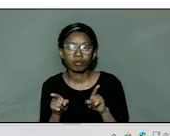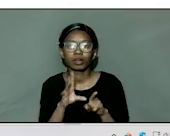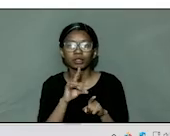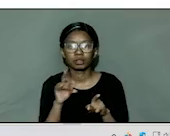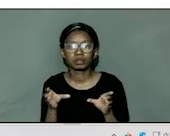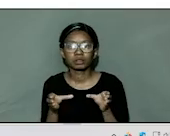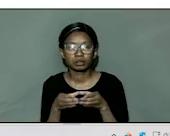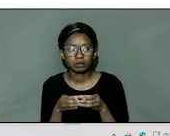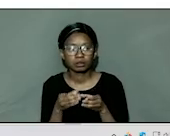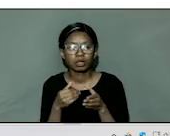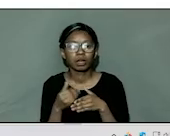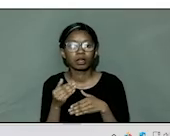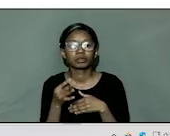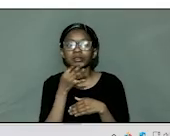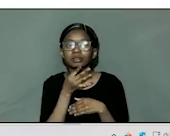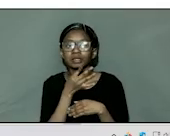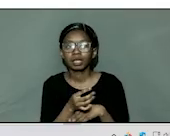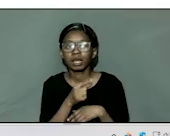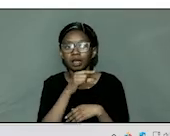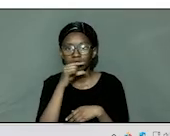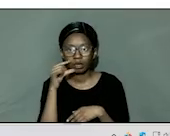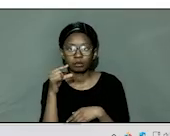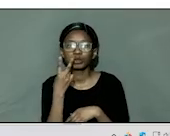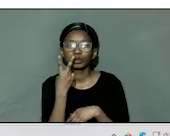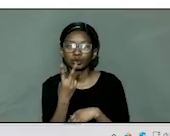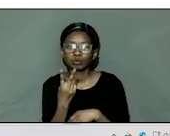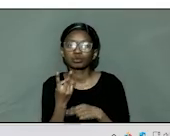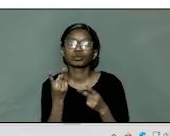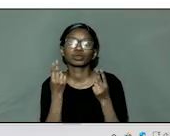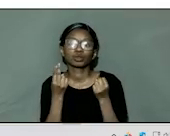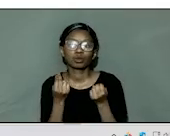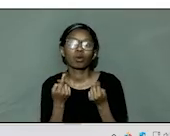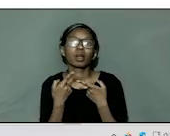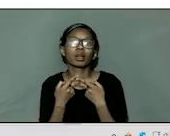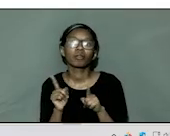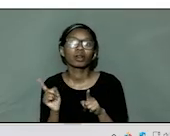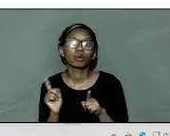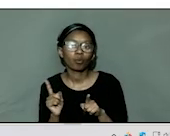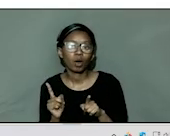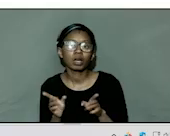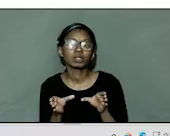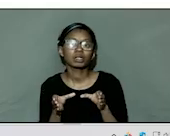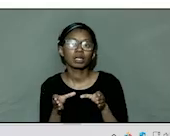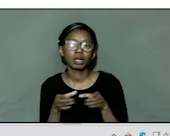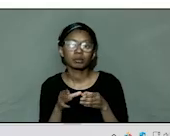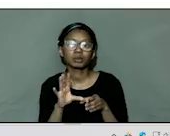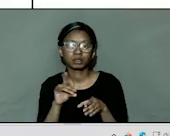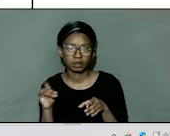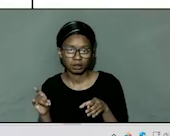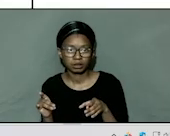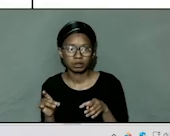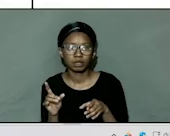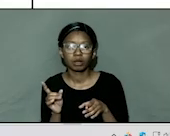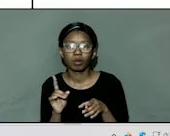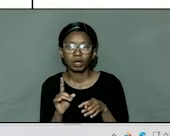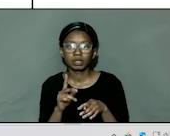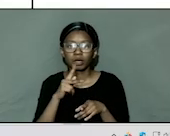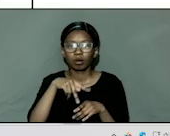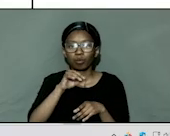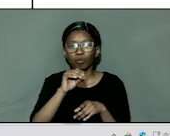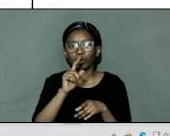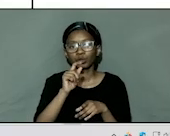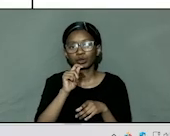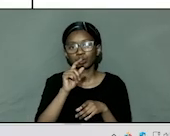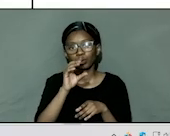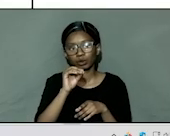the name of the two new different what? Species, which is the Potos and the Lumas.